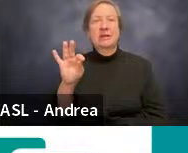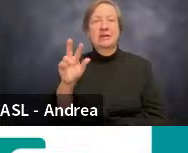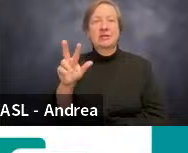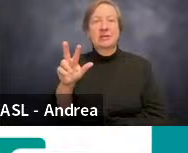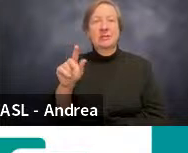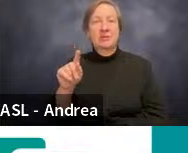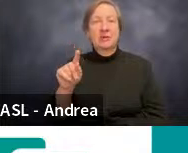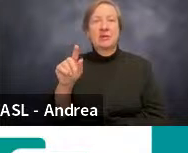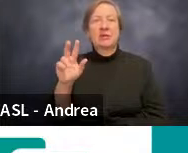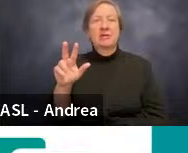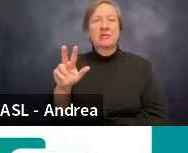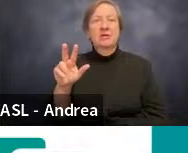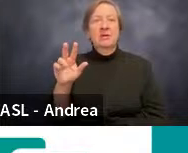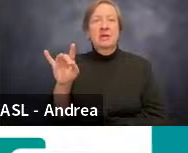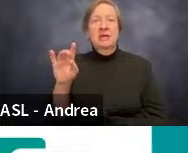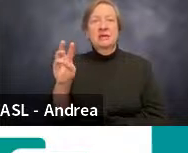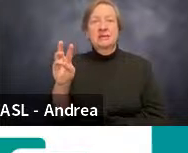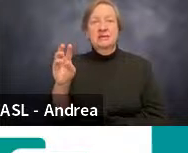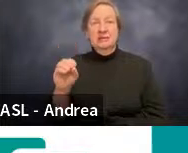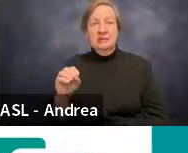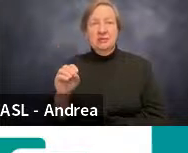1-646-931-3860 or